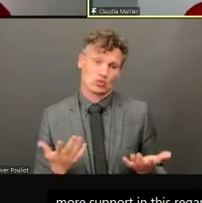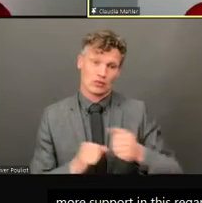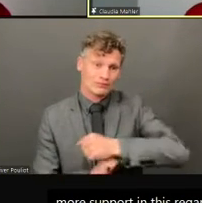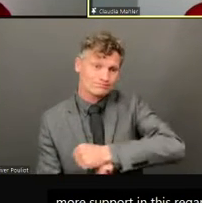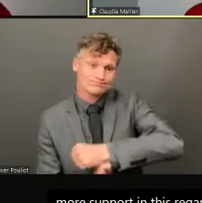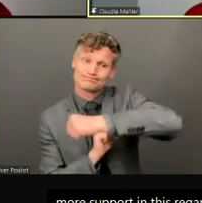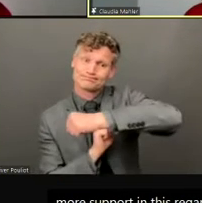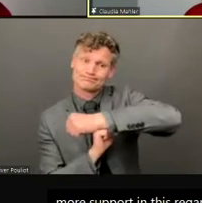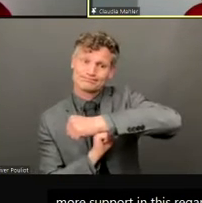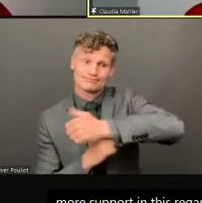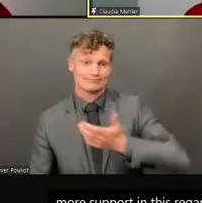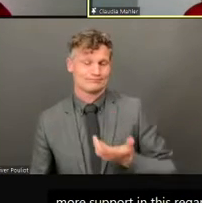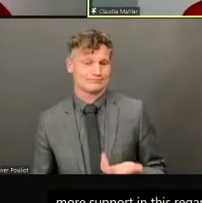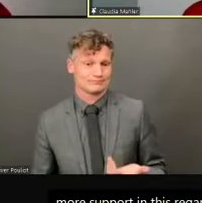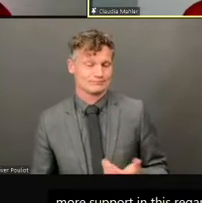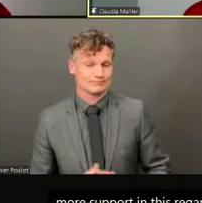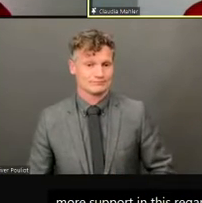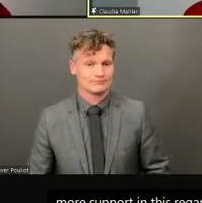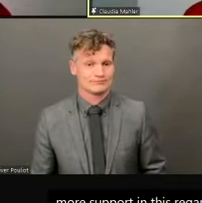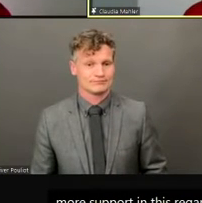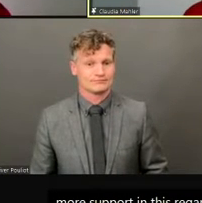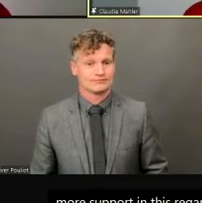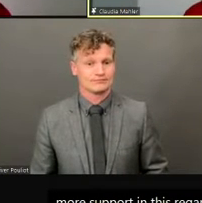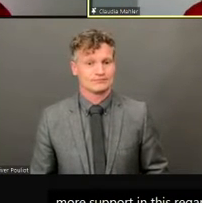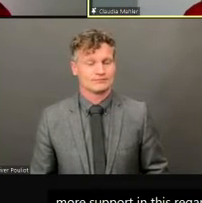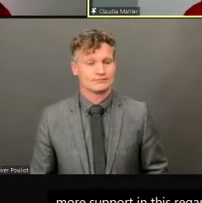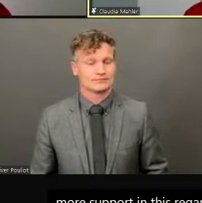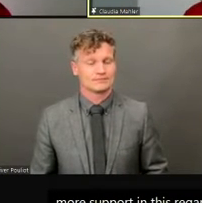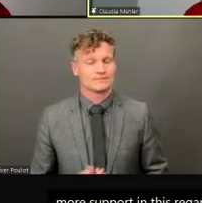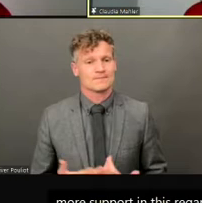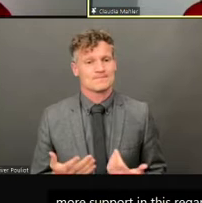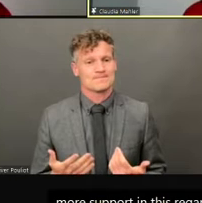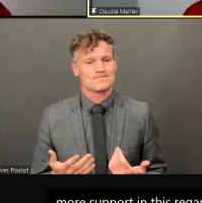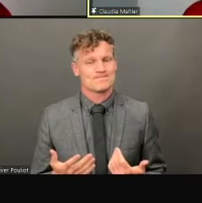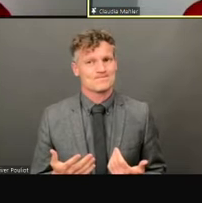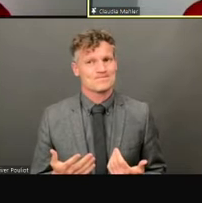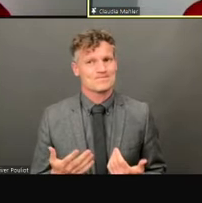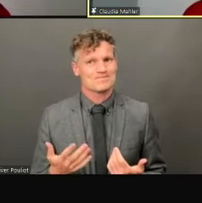critical and key in this regard. We have seen so